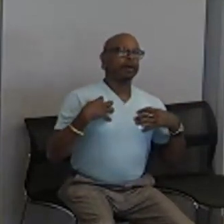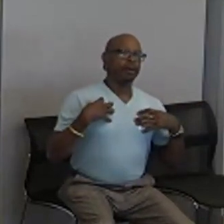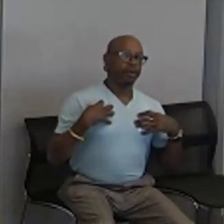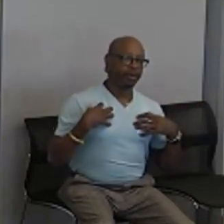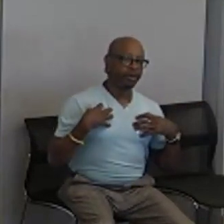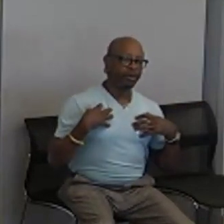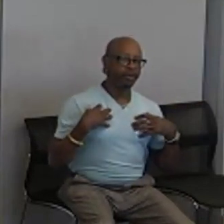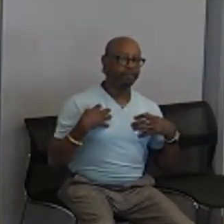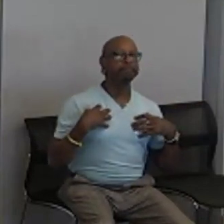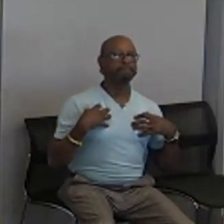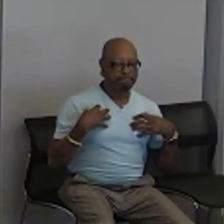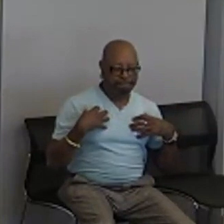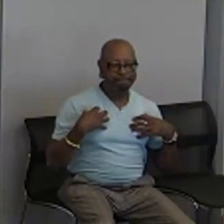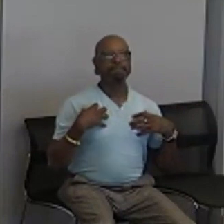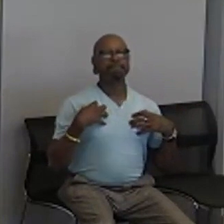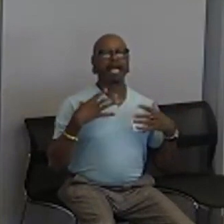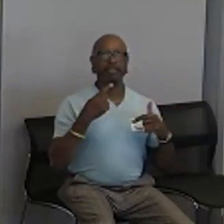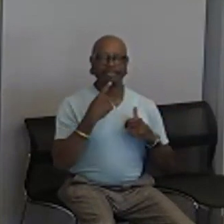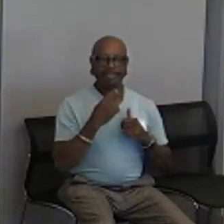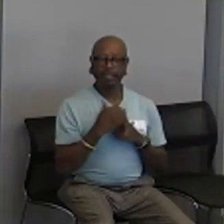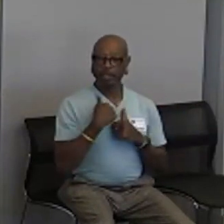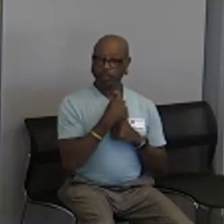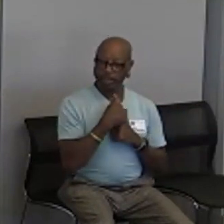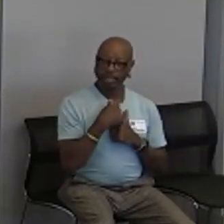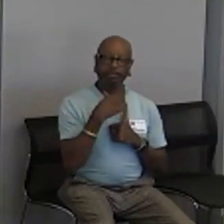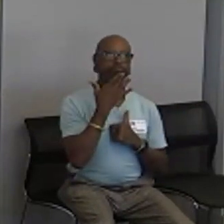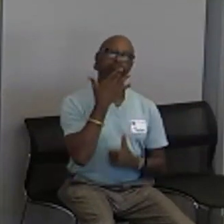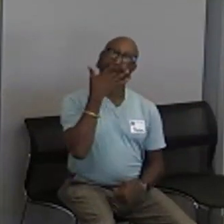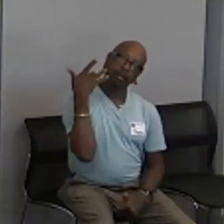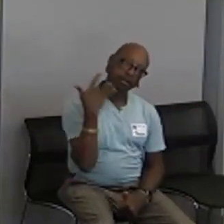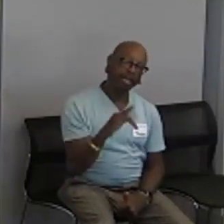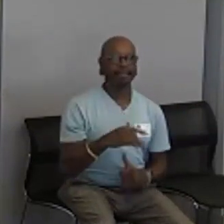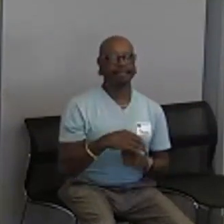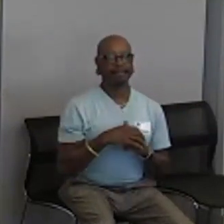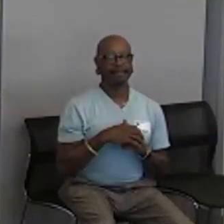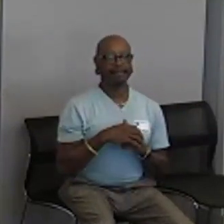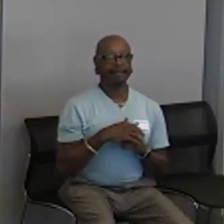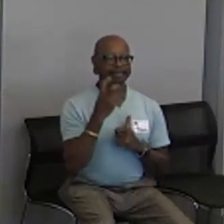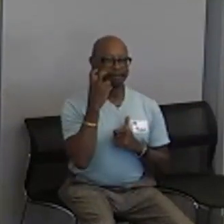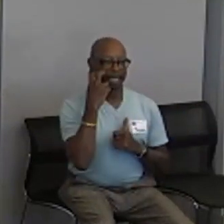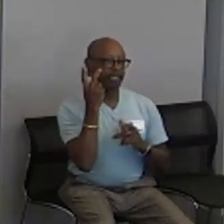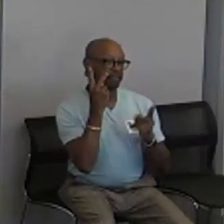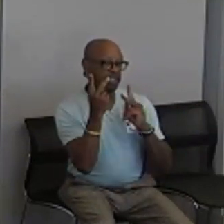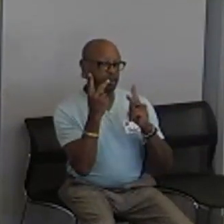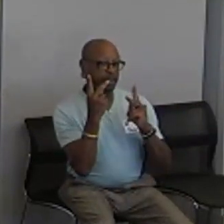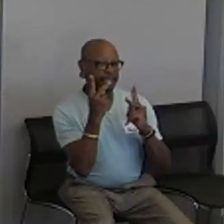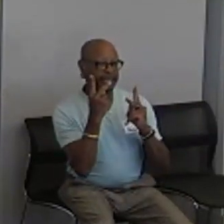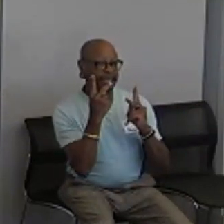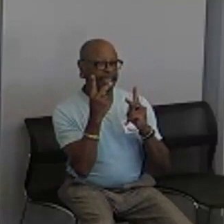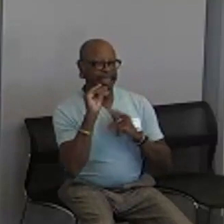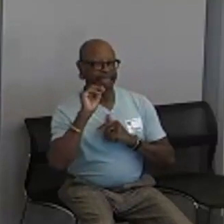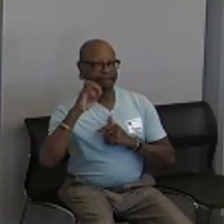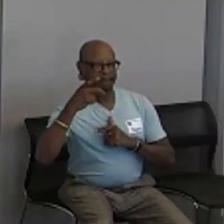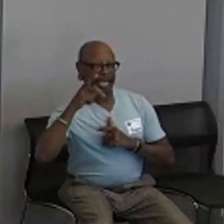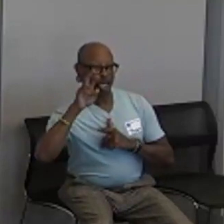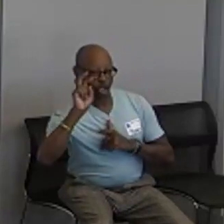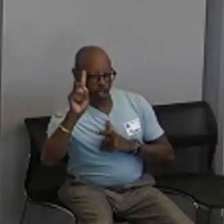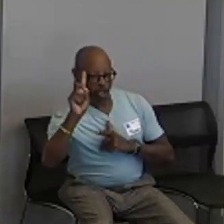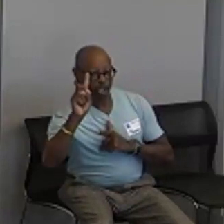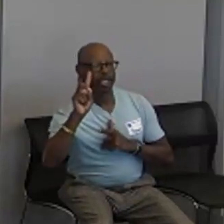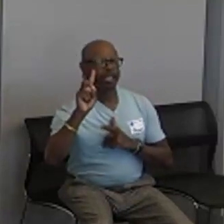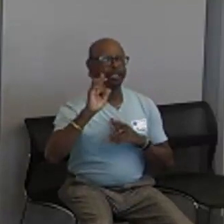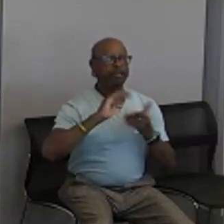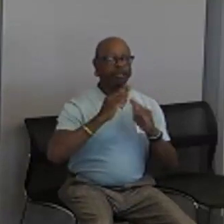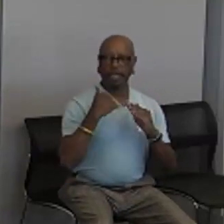And I just want to say, we are so lucky as a blind and visually impaired community to have